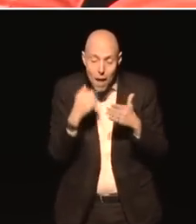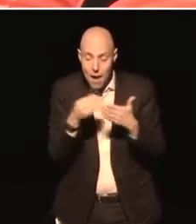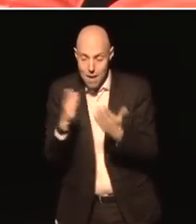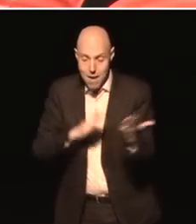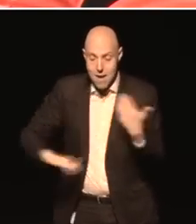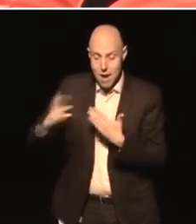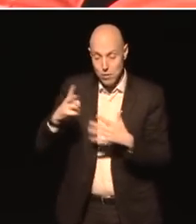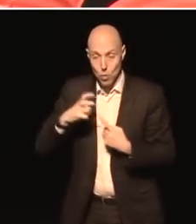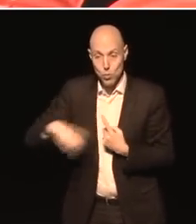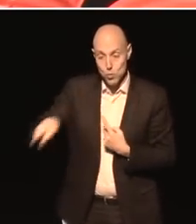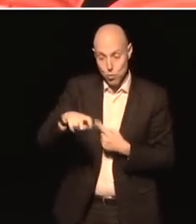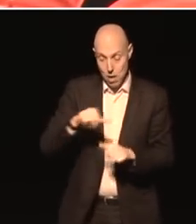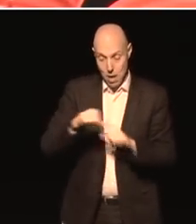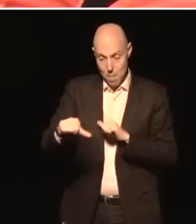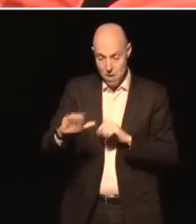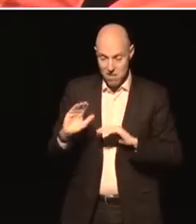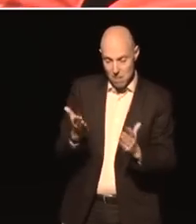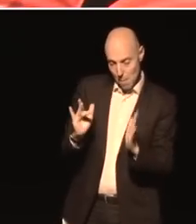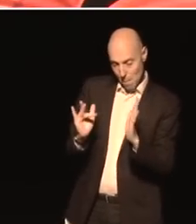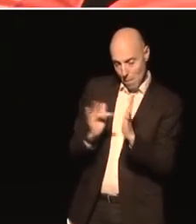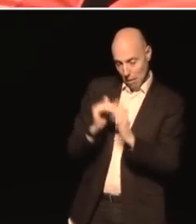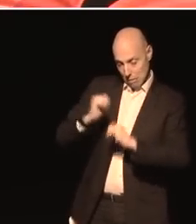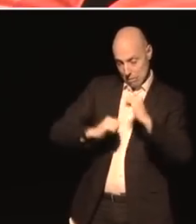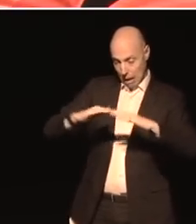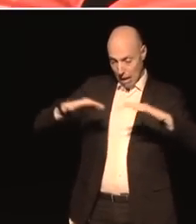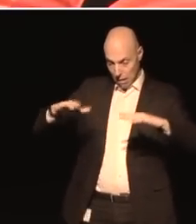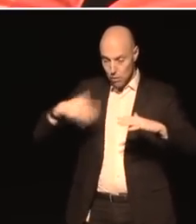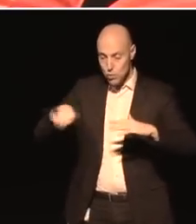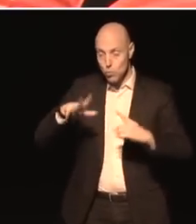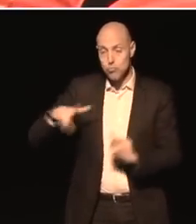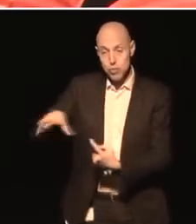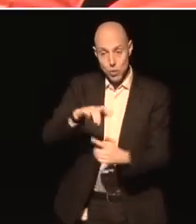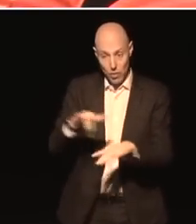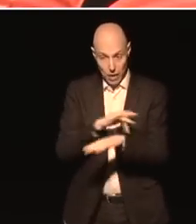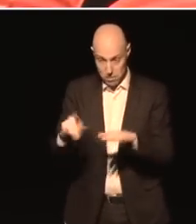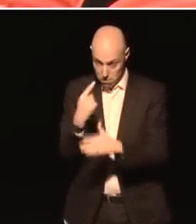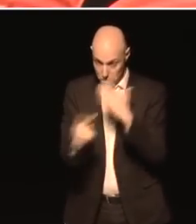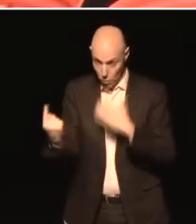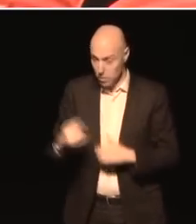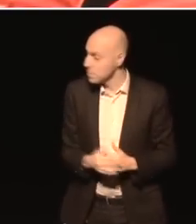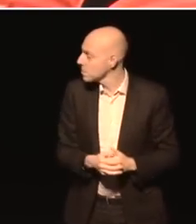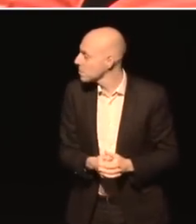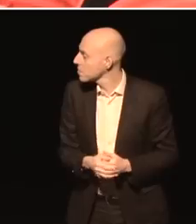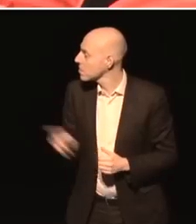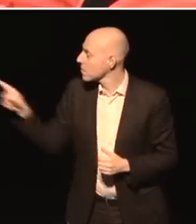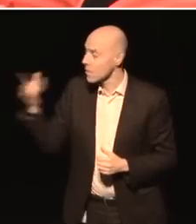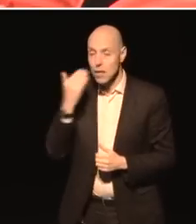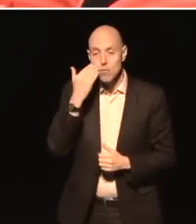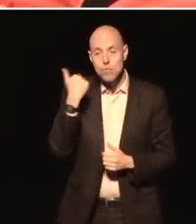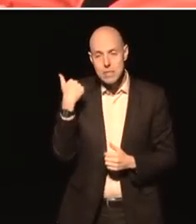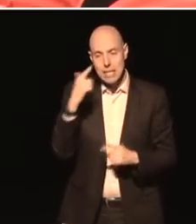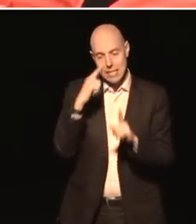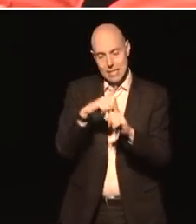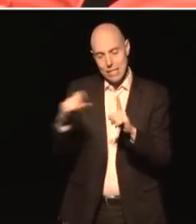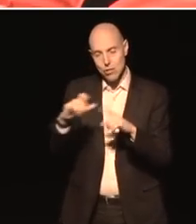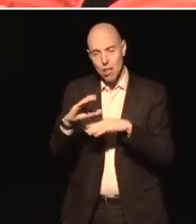company delivering an annual middle-scale tour to regional theatres. And Dawn recently delivered a digital commission for